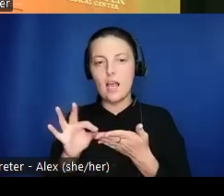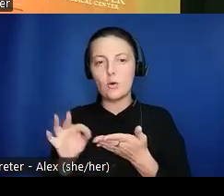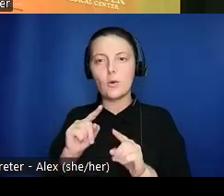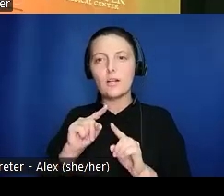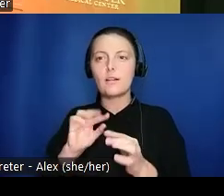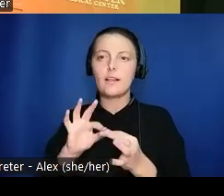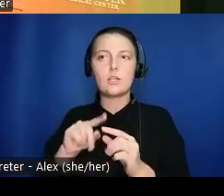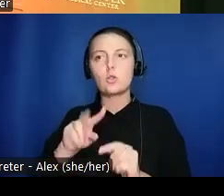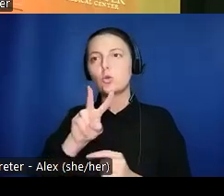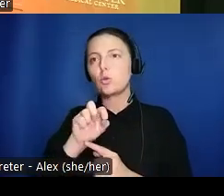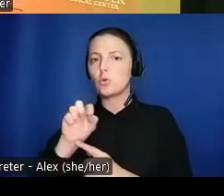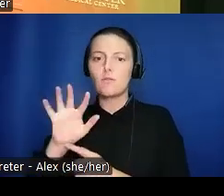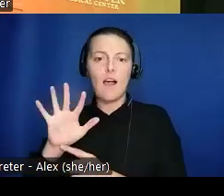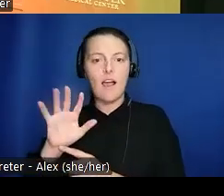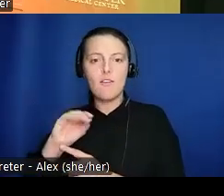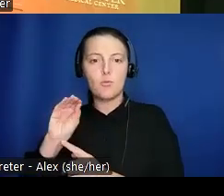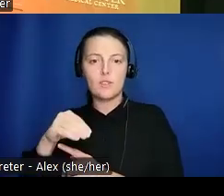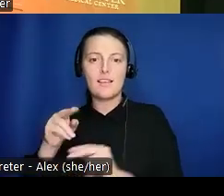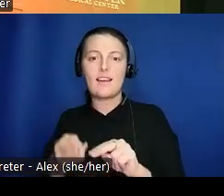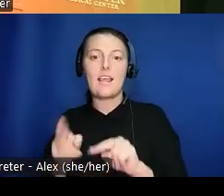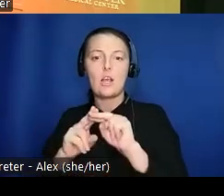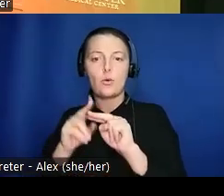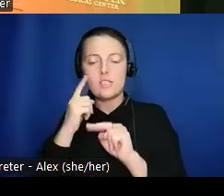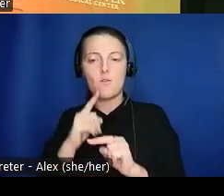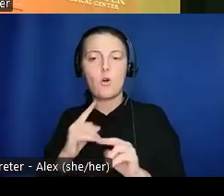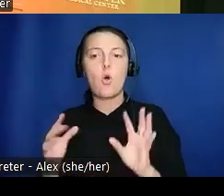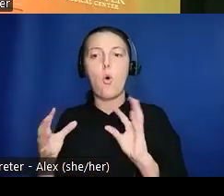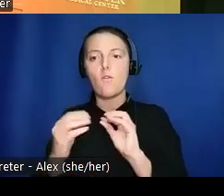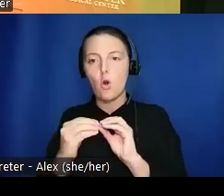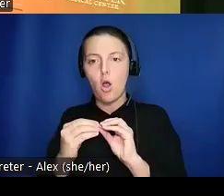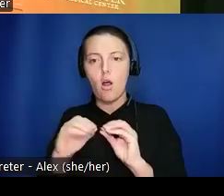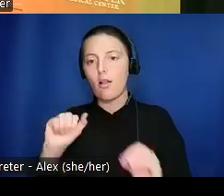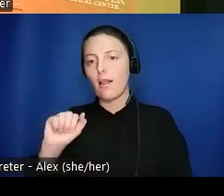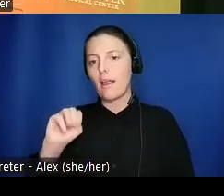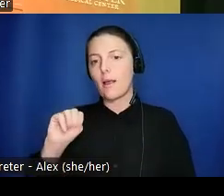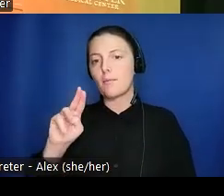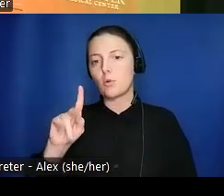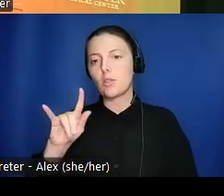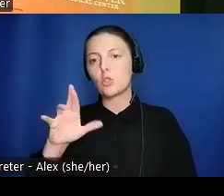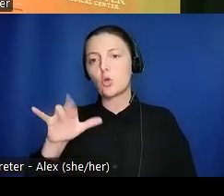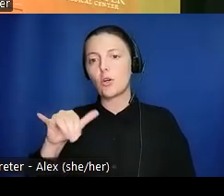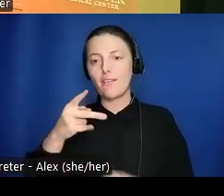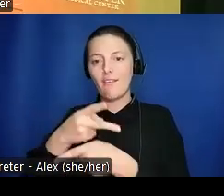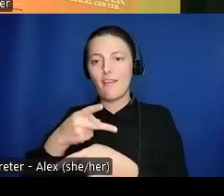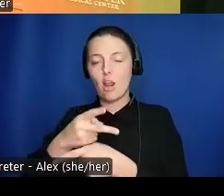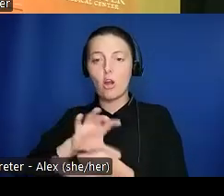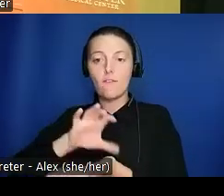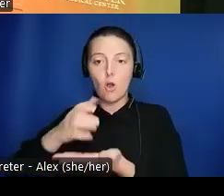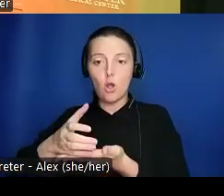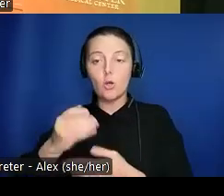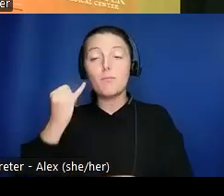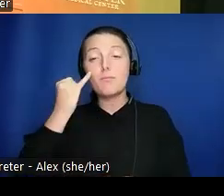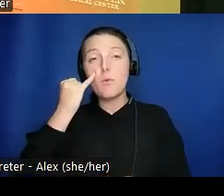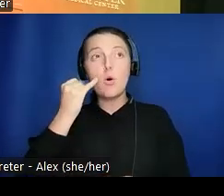overall ambulatory care volume, if you really count everything, maybe there is a slight